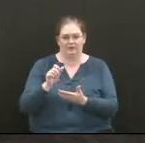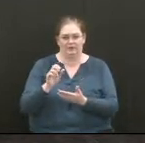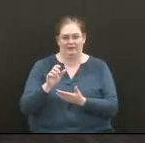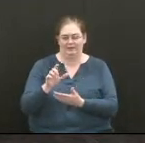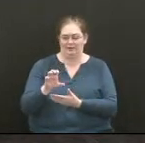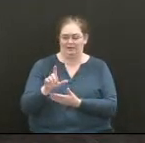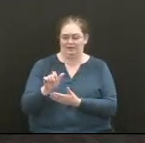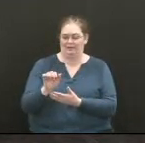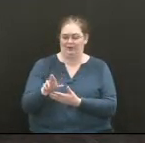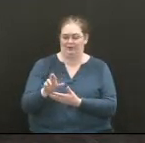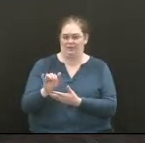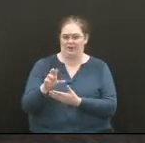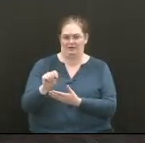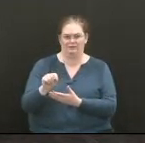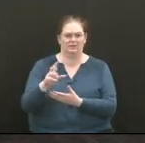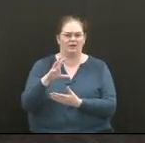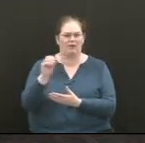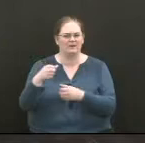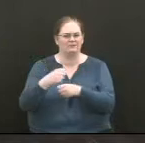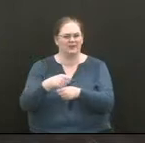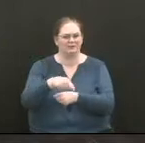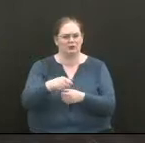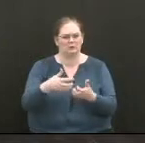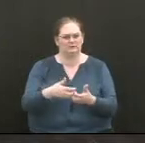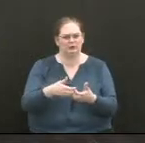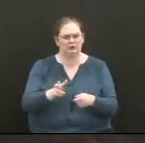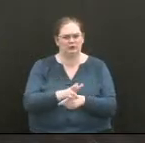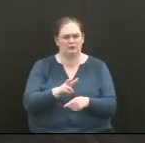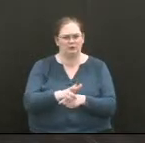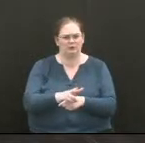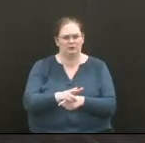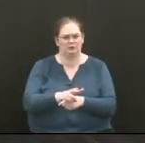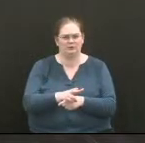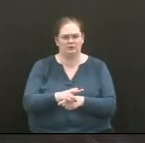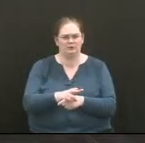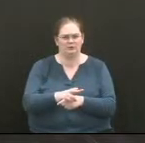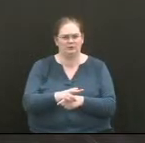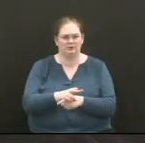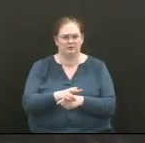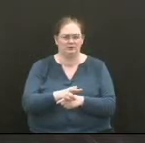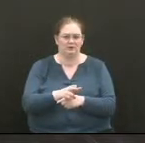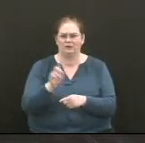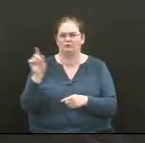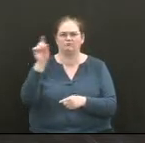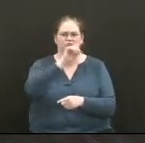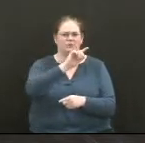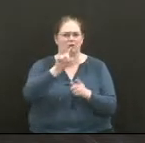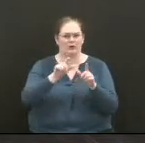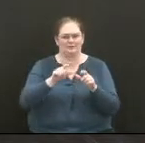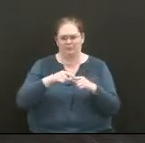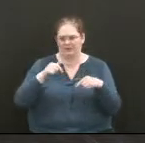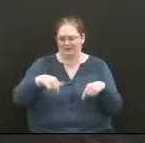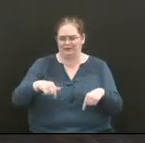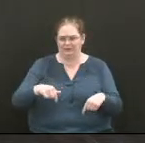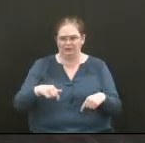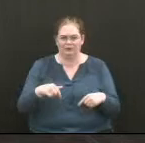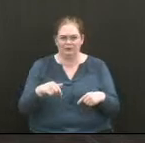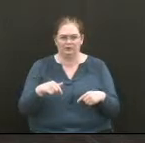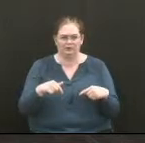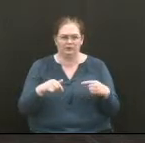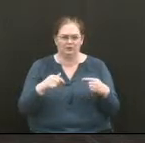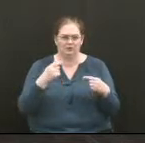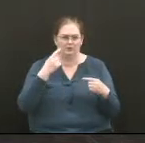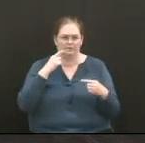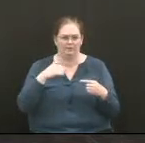that manufactures those machines that we use at the polling locations and also here in Doylestown for